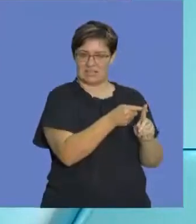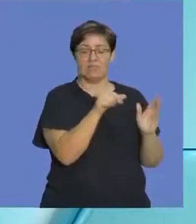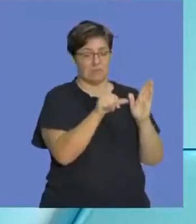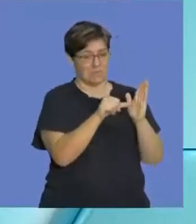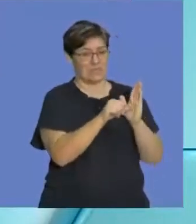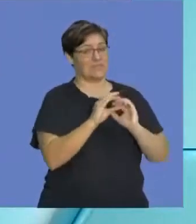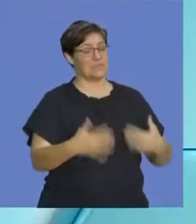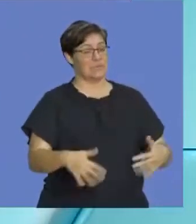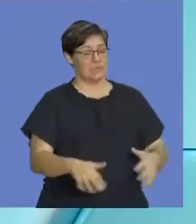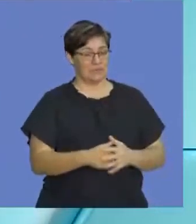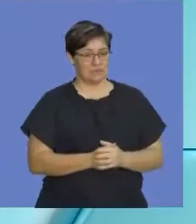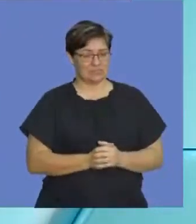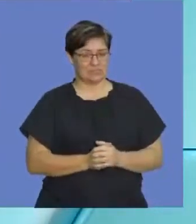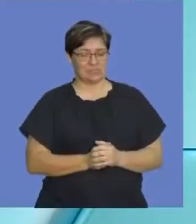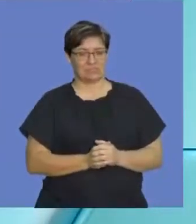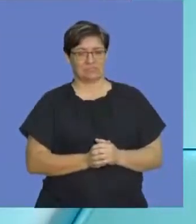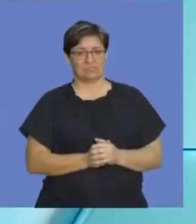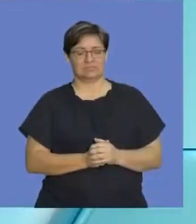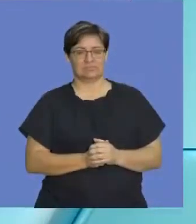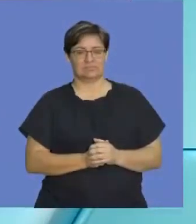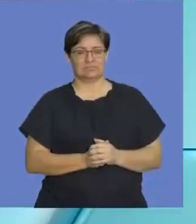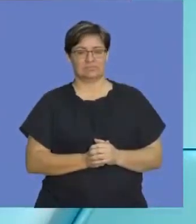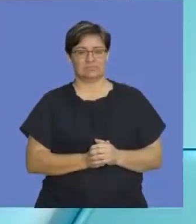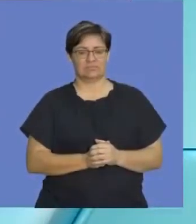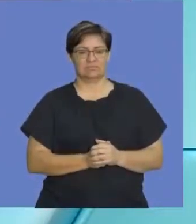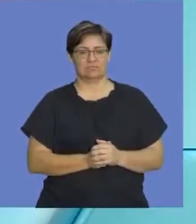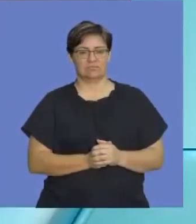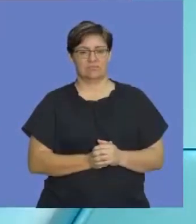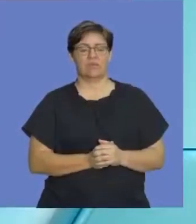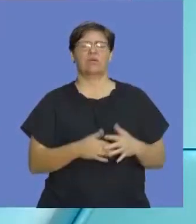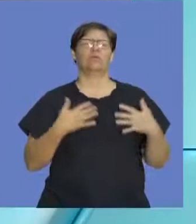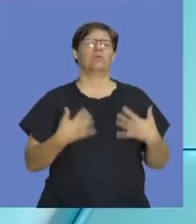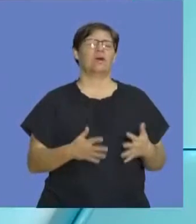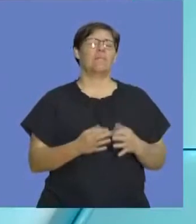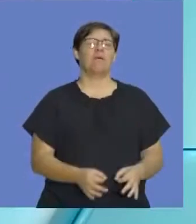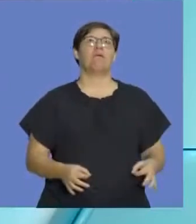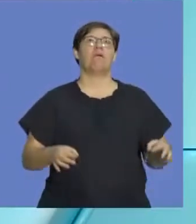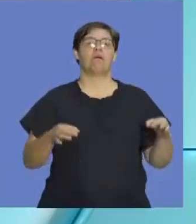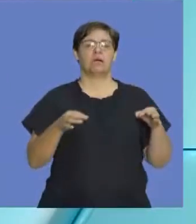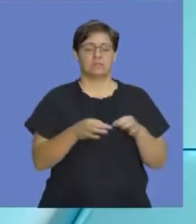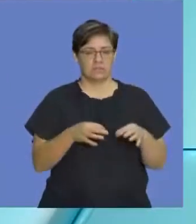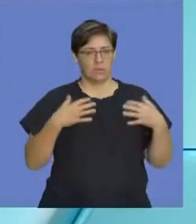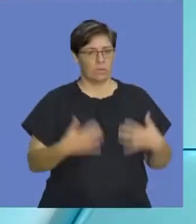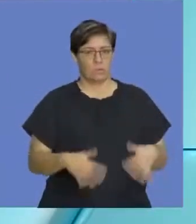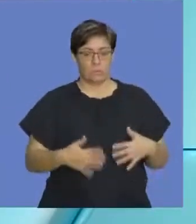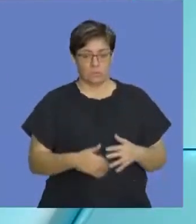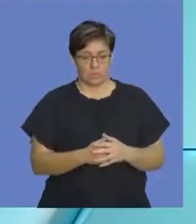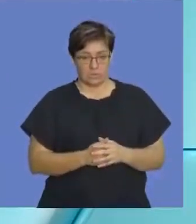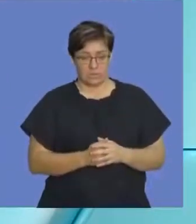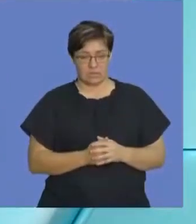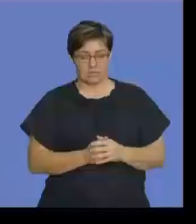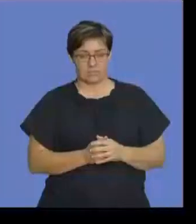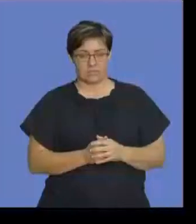important. Okay, so now, it is imperative, meaning it is of utmost